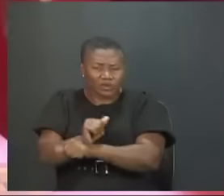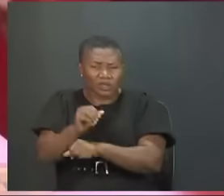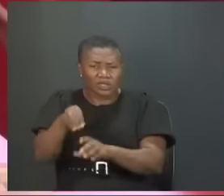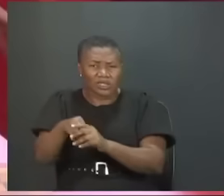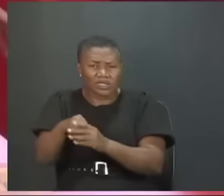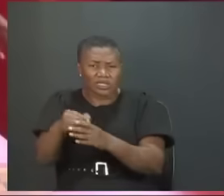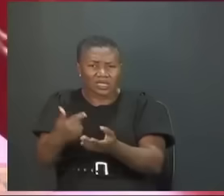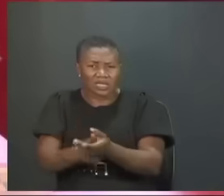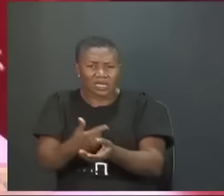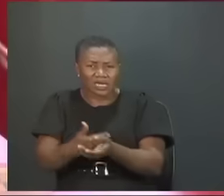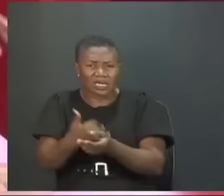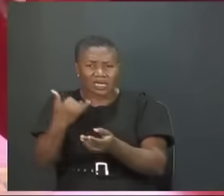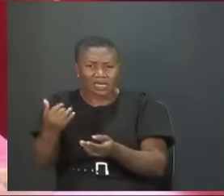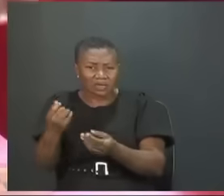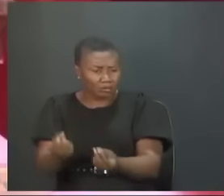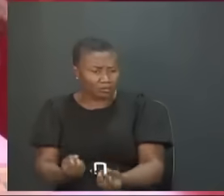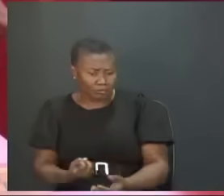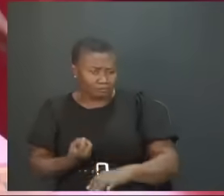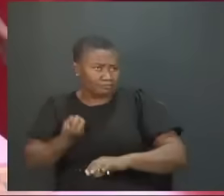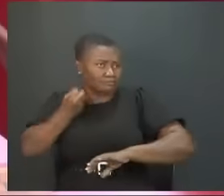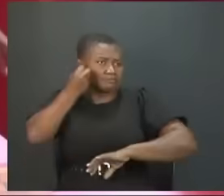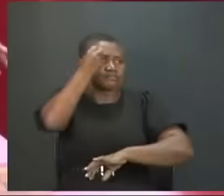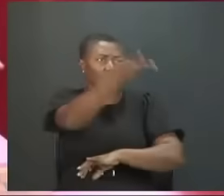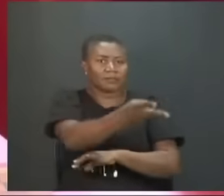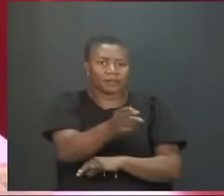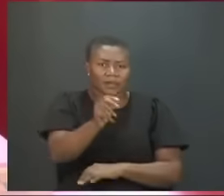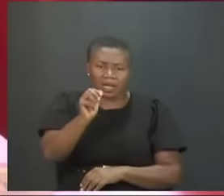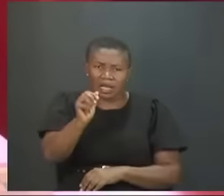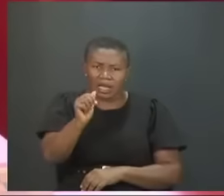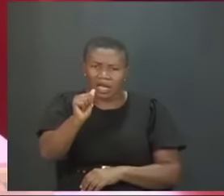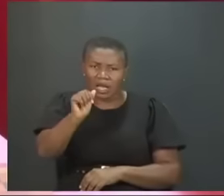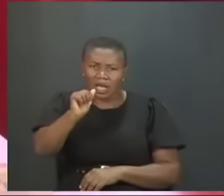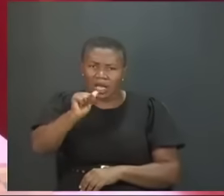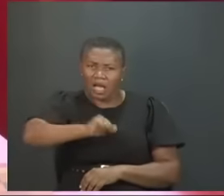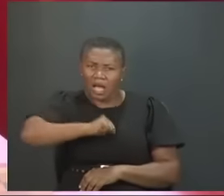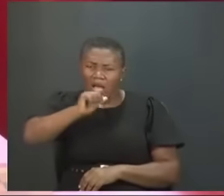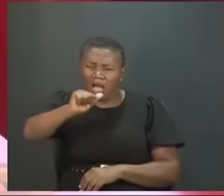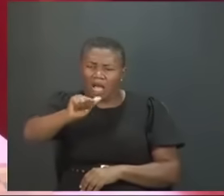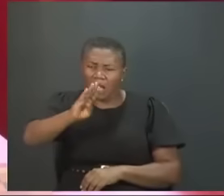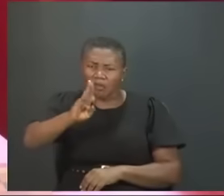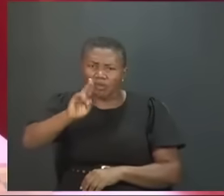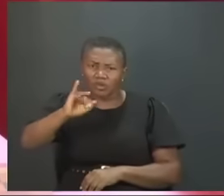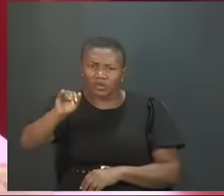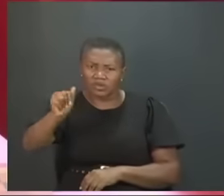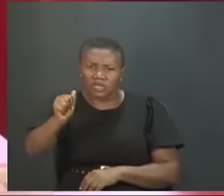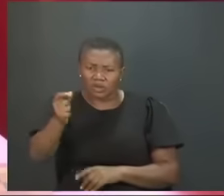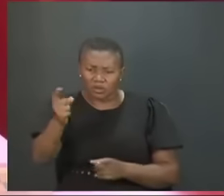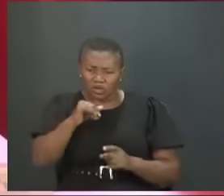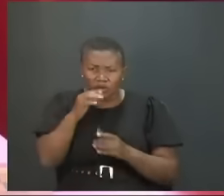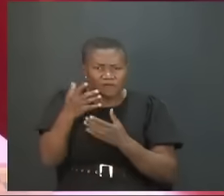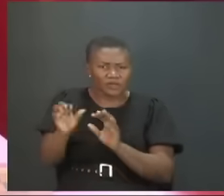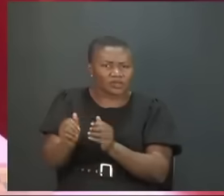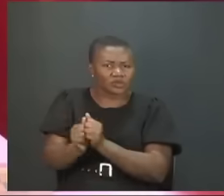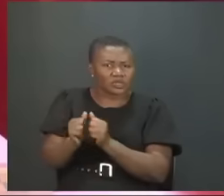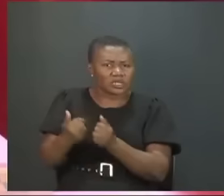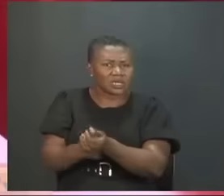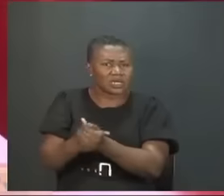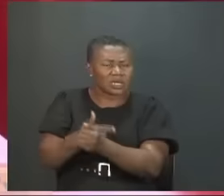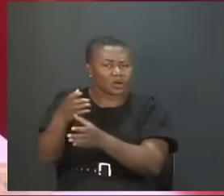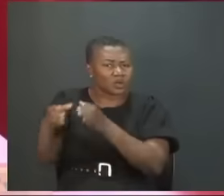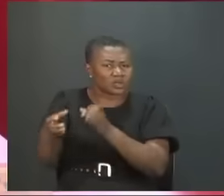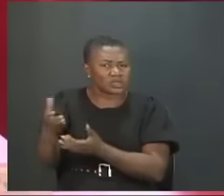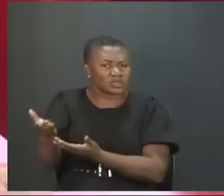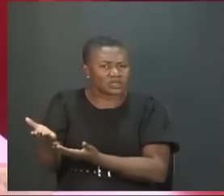Abuja. You jump to Abuja when you have not yet exhausted local remedies. I'll be